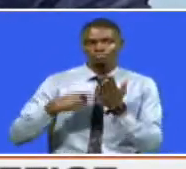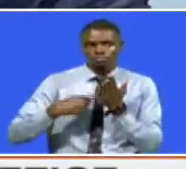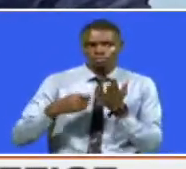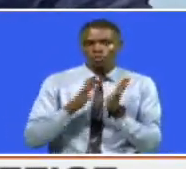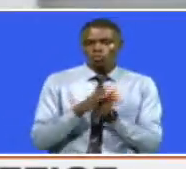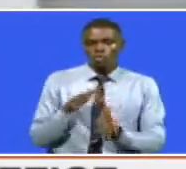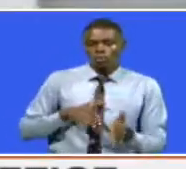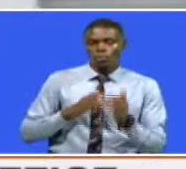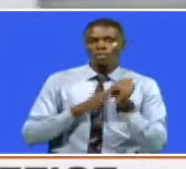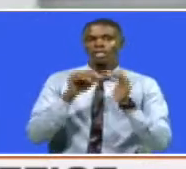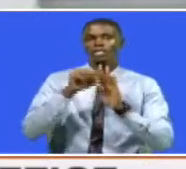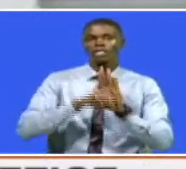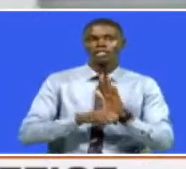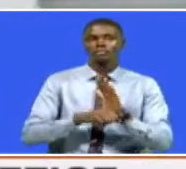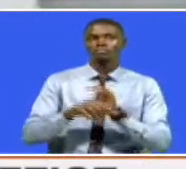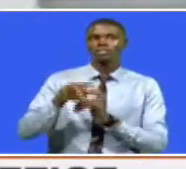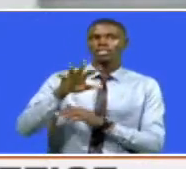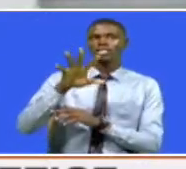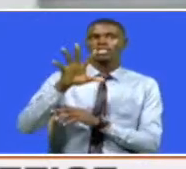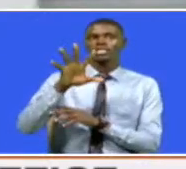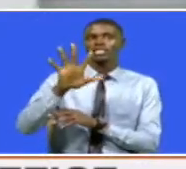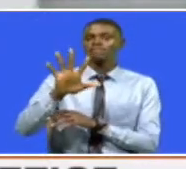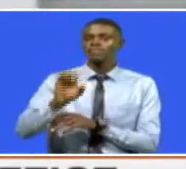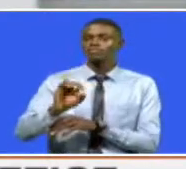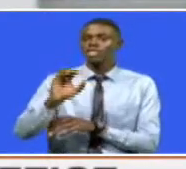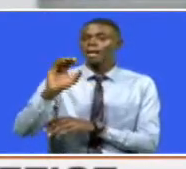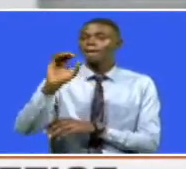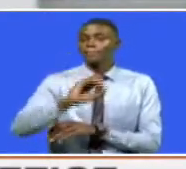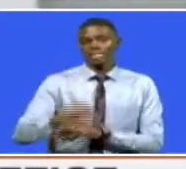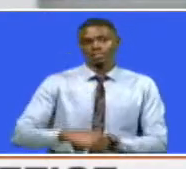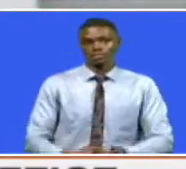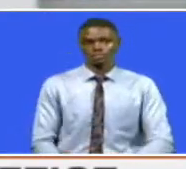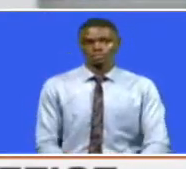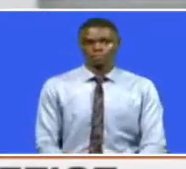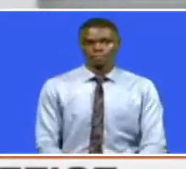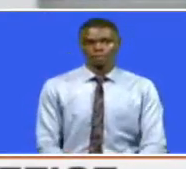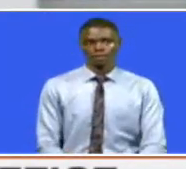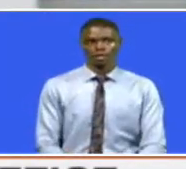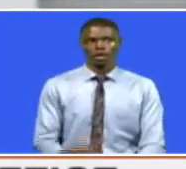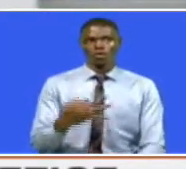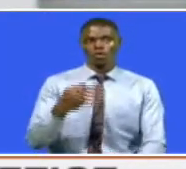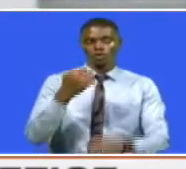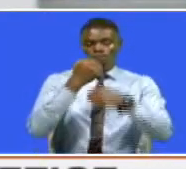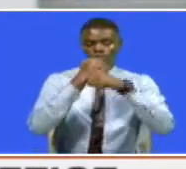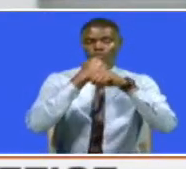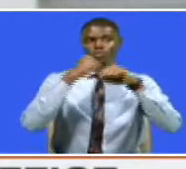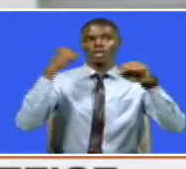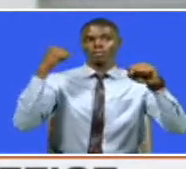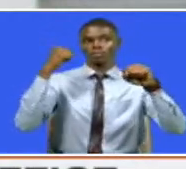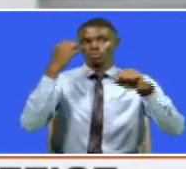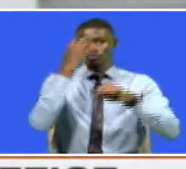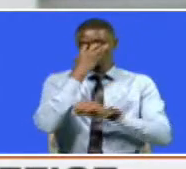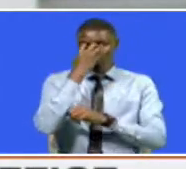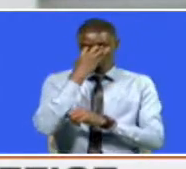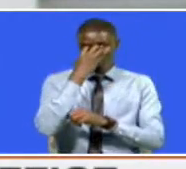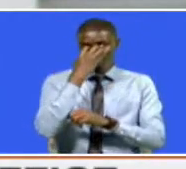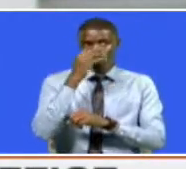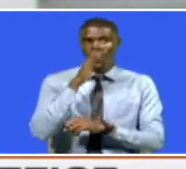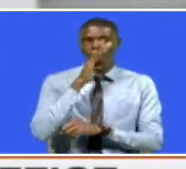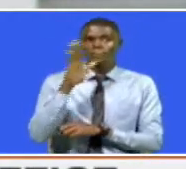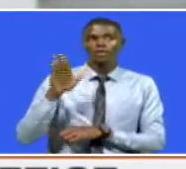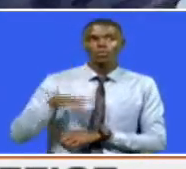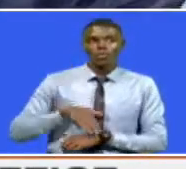women leadership was for 50% of William Ruto's cabinet being women. Yeah.